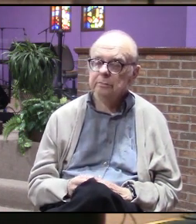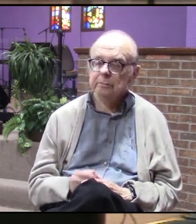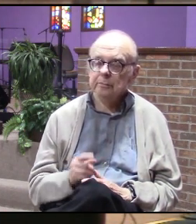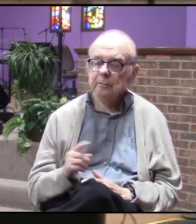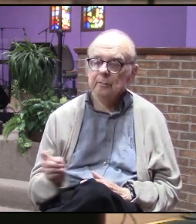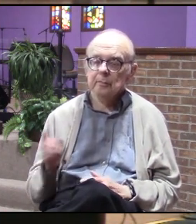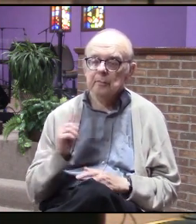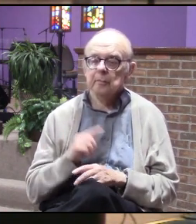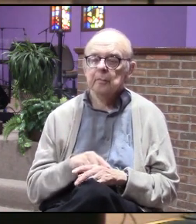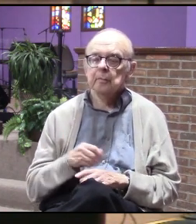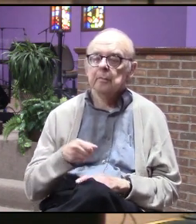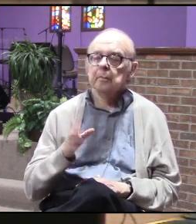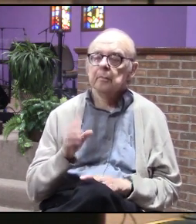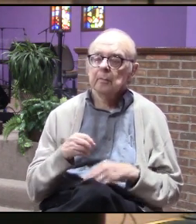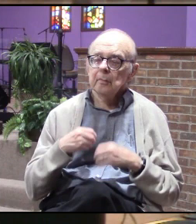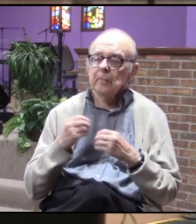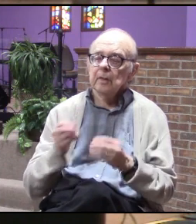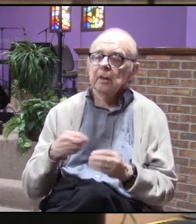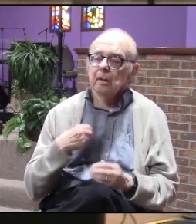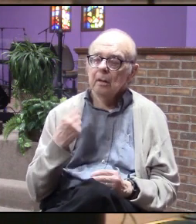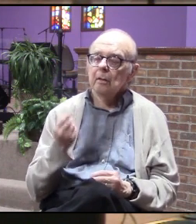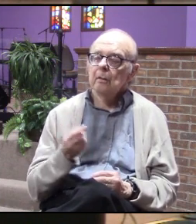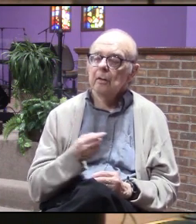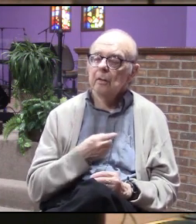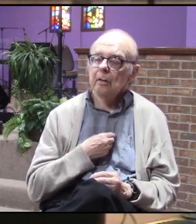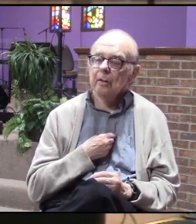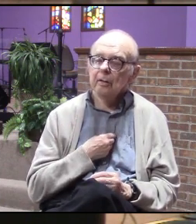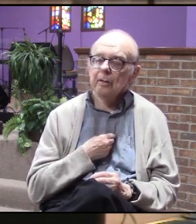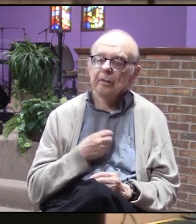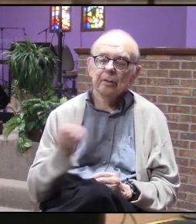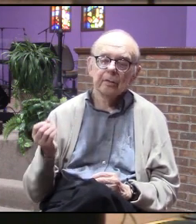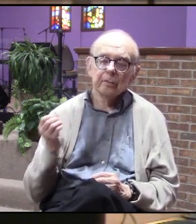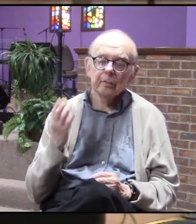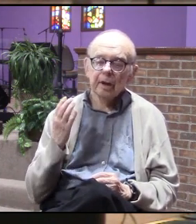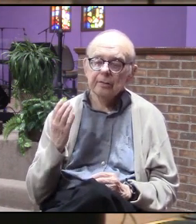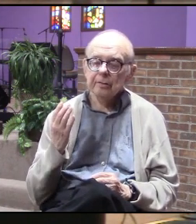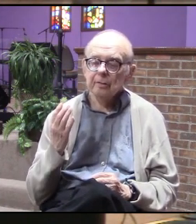There are times that God gives us His grace or His charis.